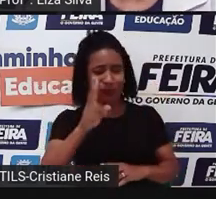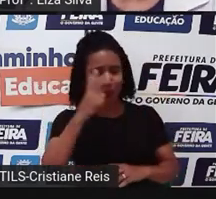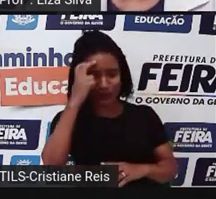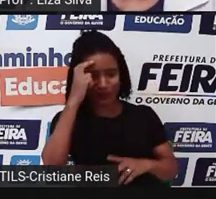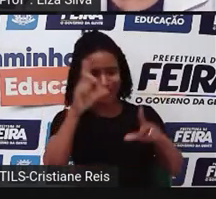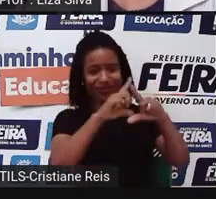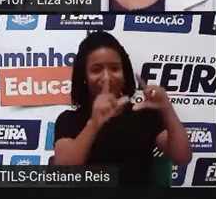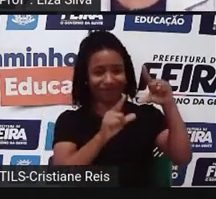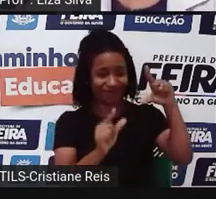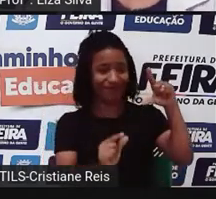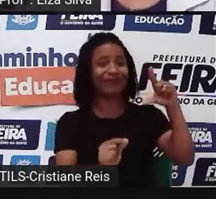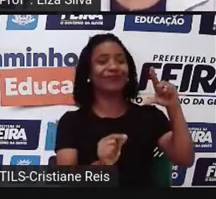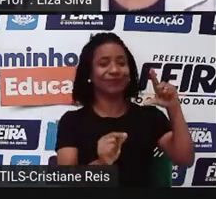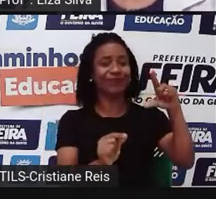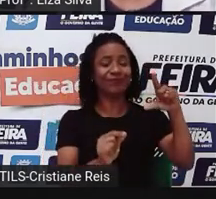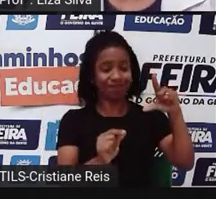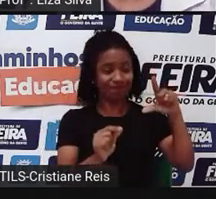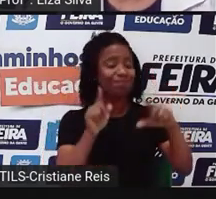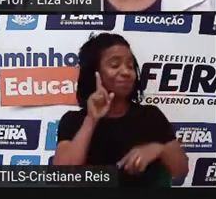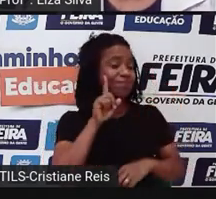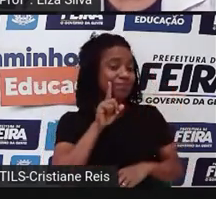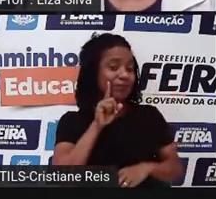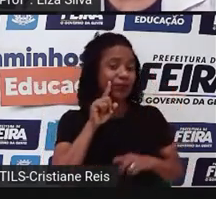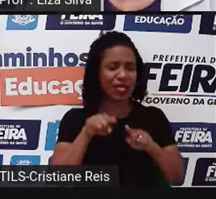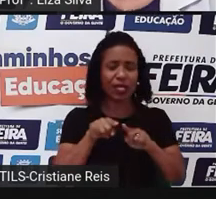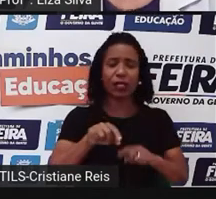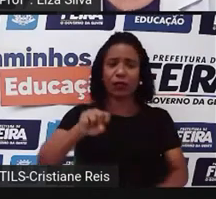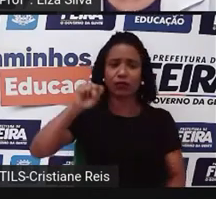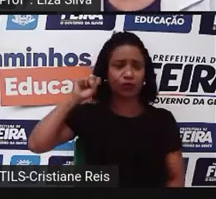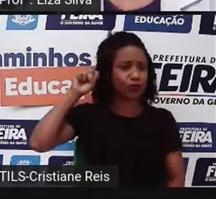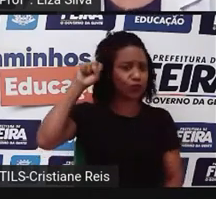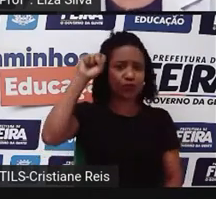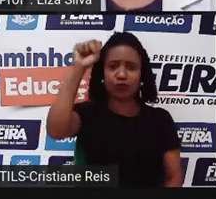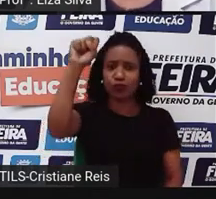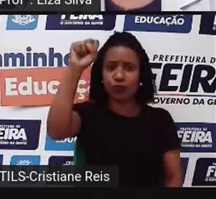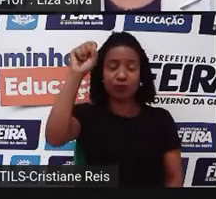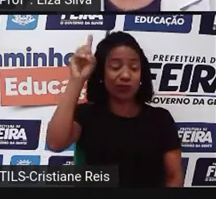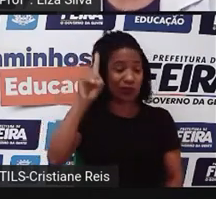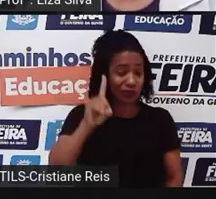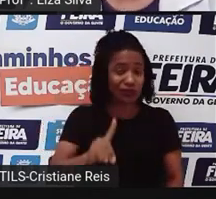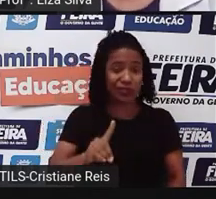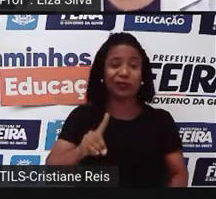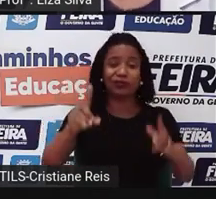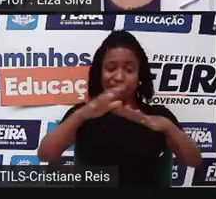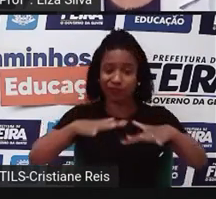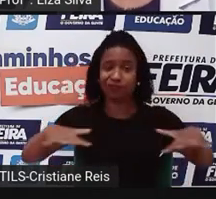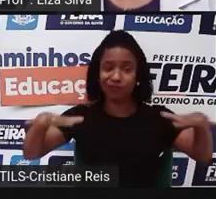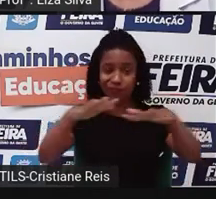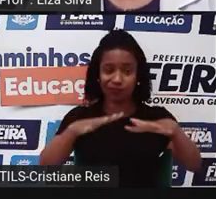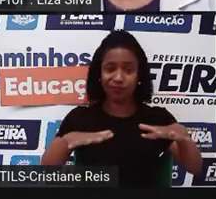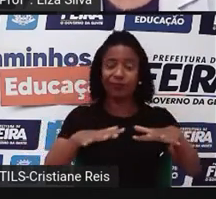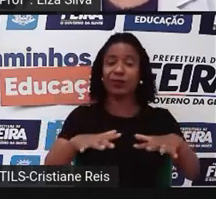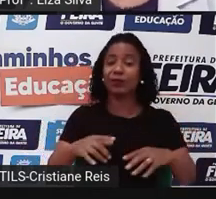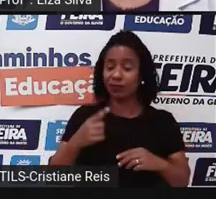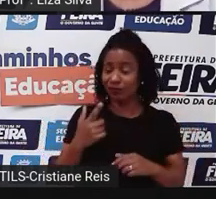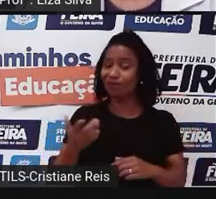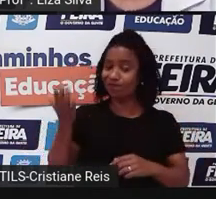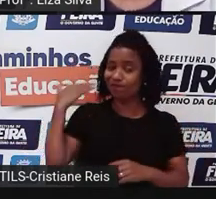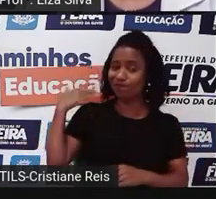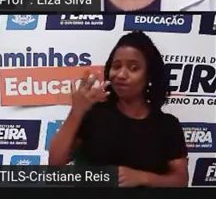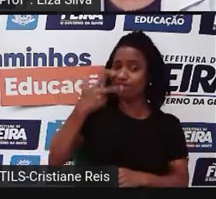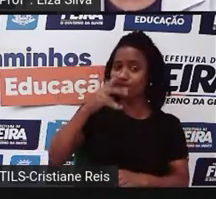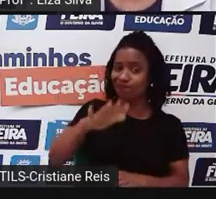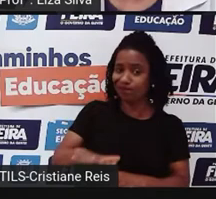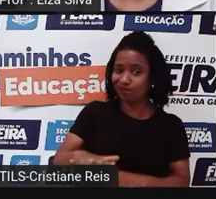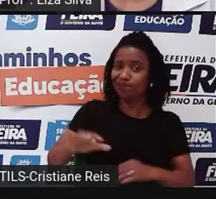lutou pelos direitos civis e pela igualdade, depois de superar um trauma na infância. E agora